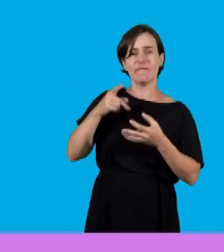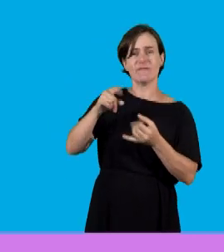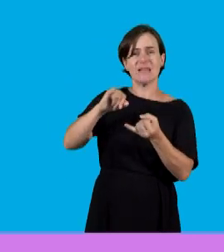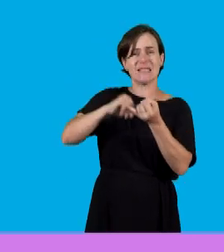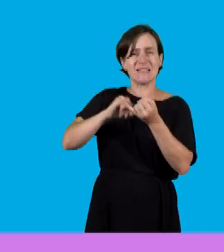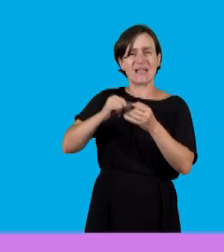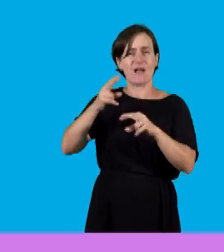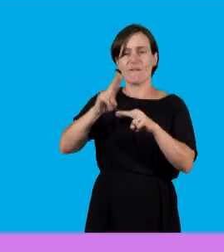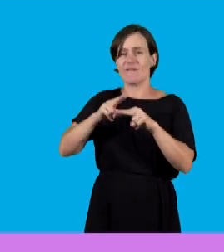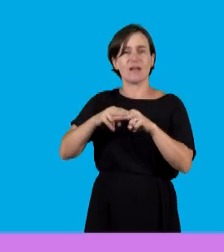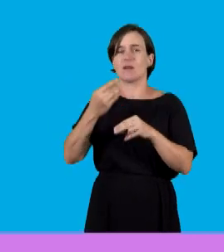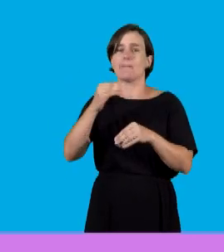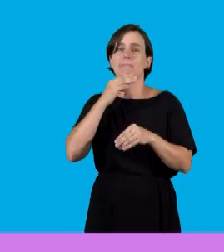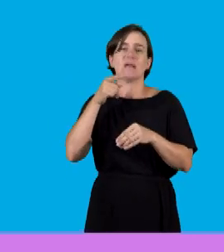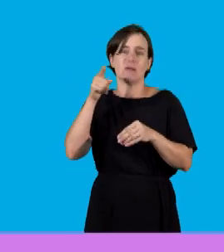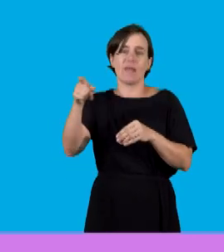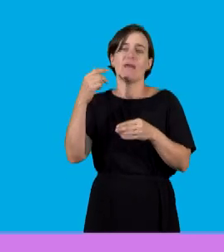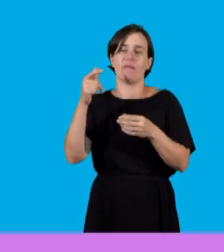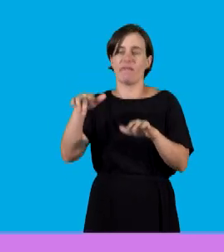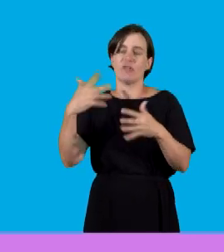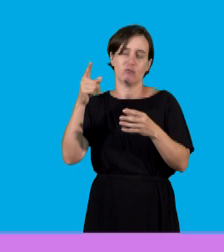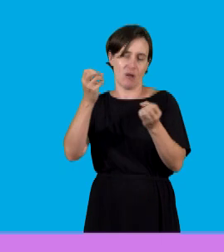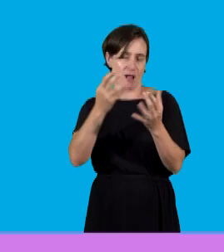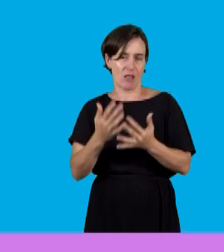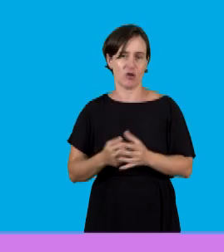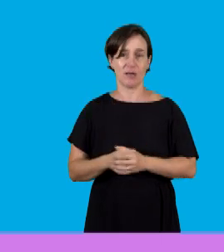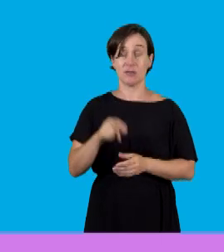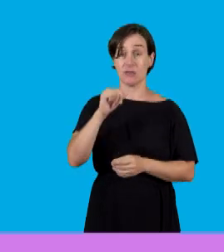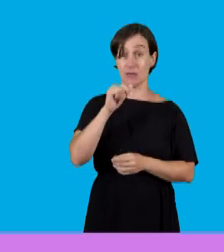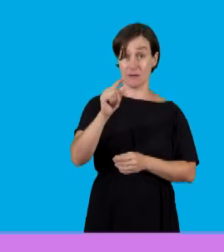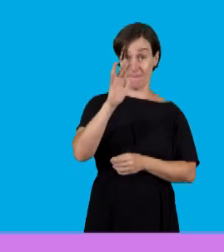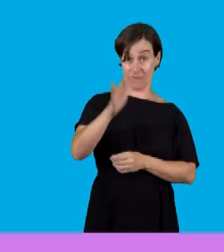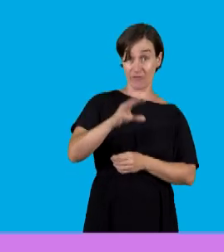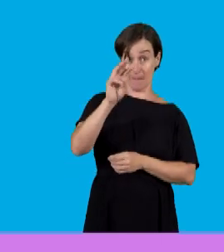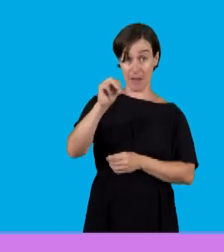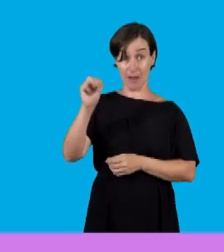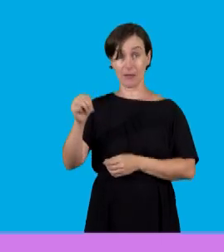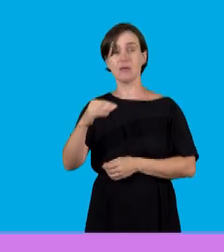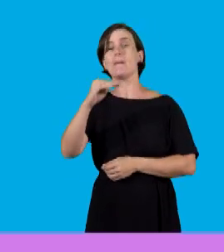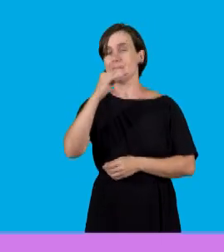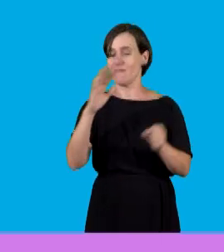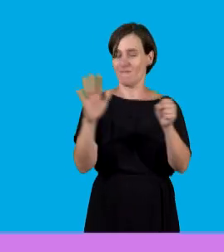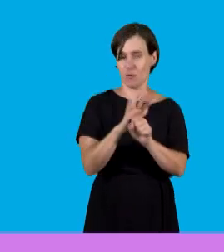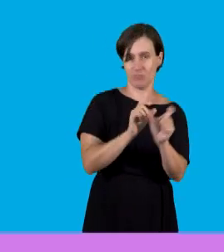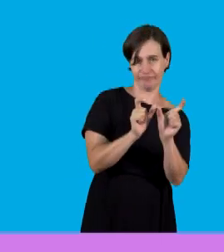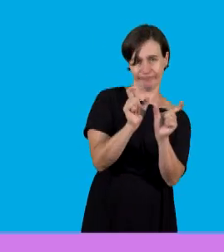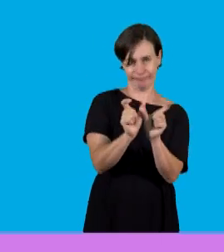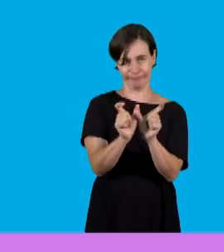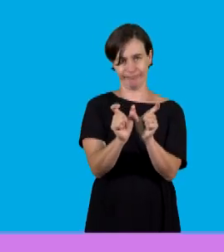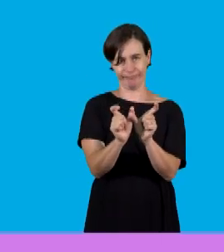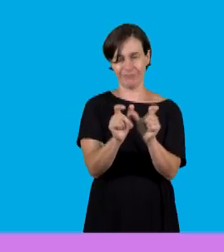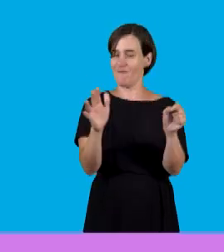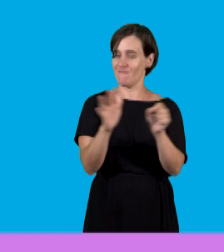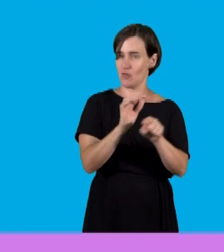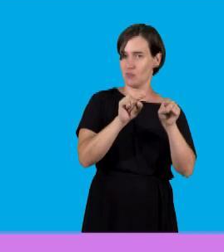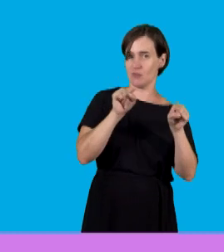actually measured the entire bar. That's how we assume it, that when they say just 15 millimeters, then it means they've measured the entire bar. So it means the scale factor